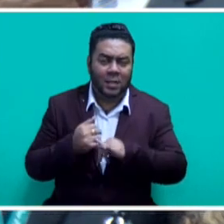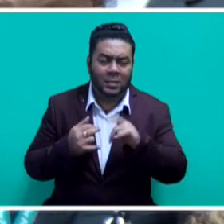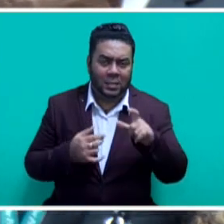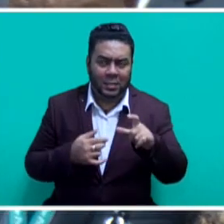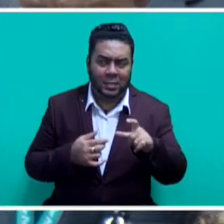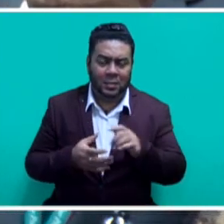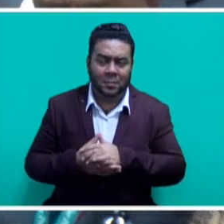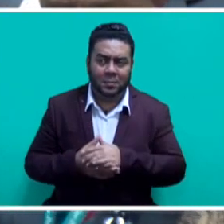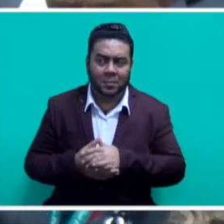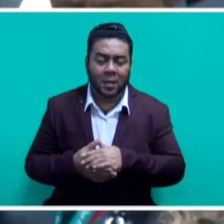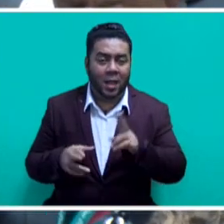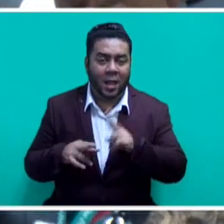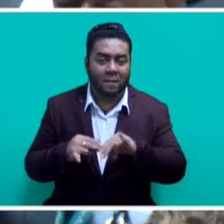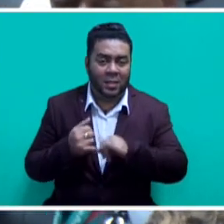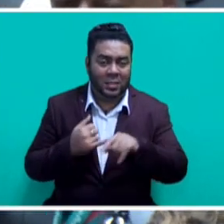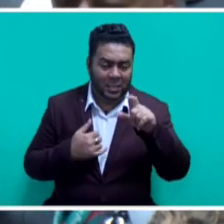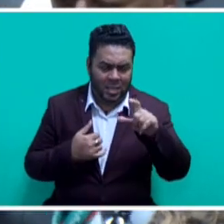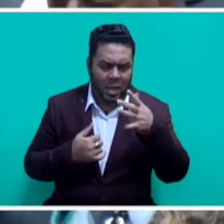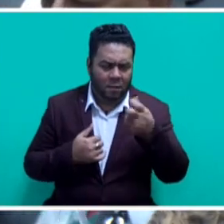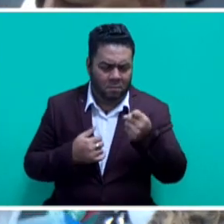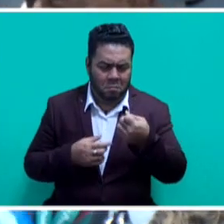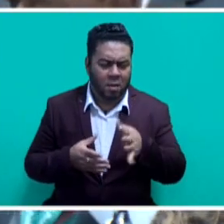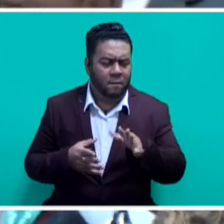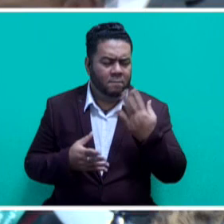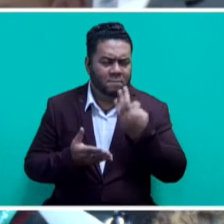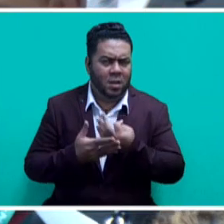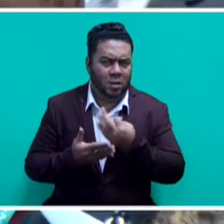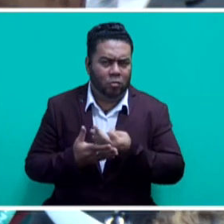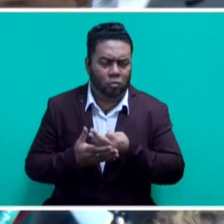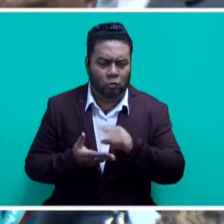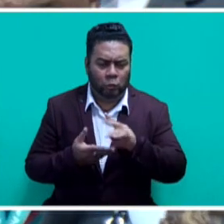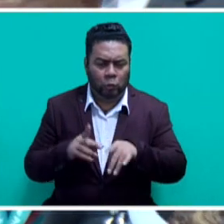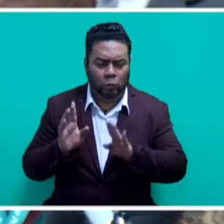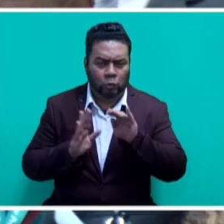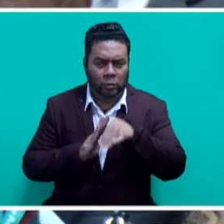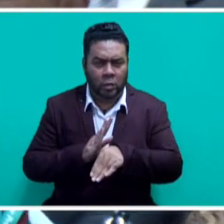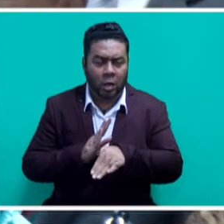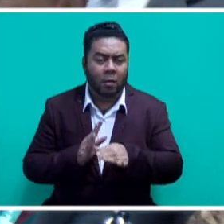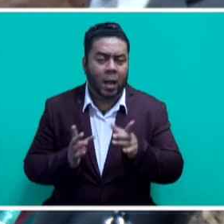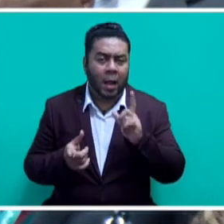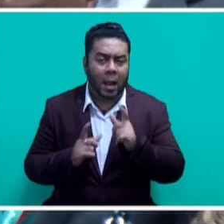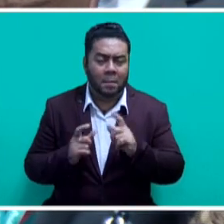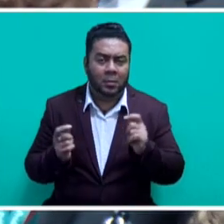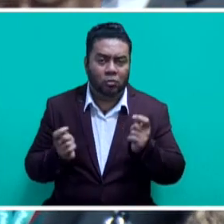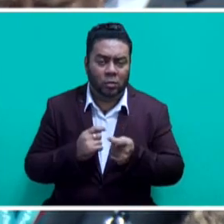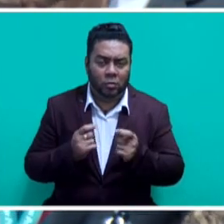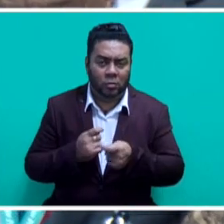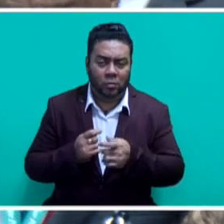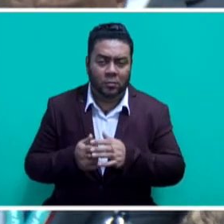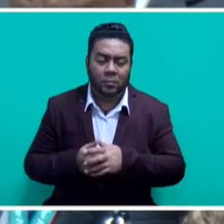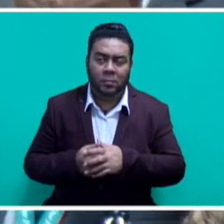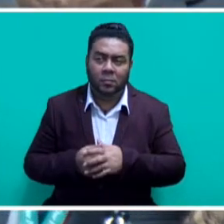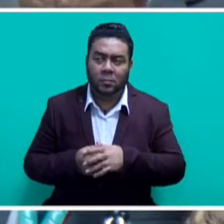FSC. FSC has been experiencing extreme financial distress attributed to climate change, volatility in raw sugar